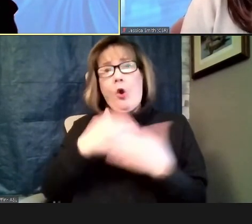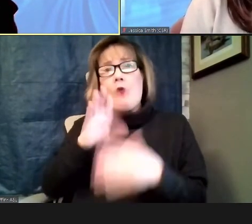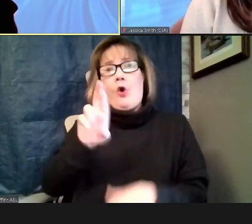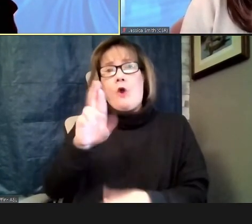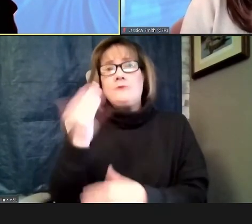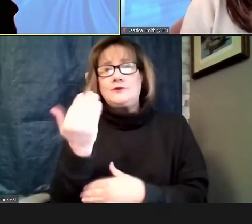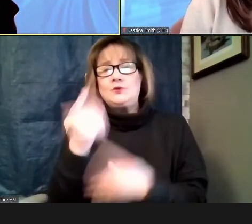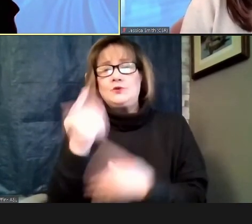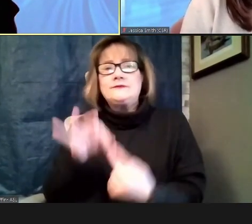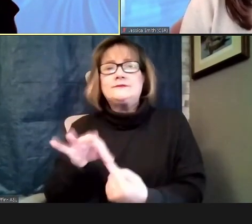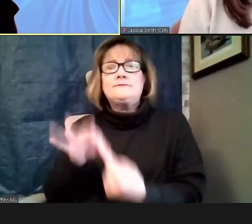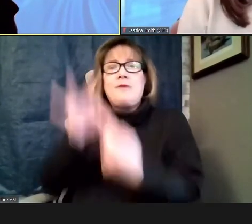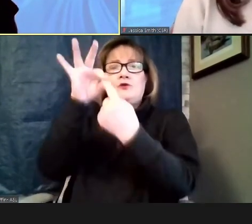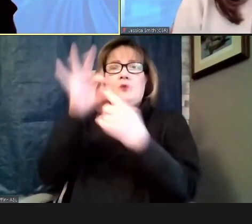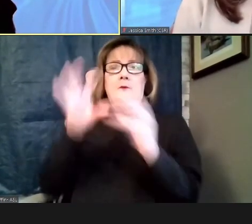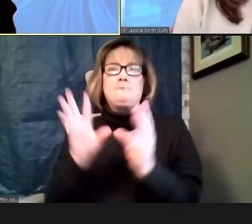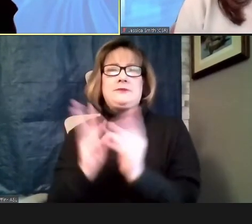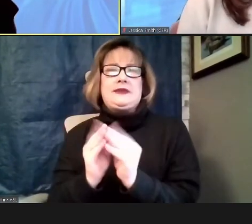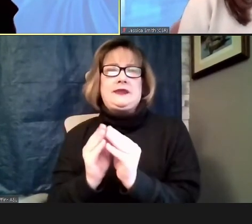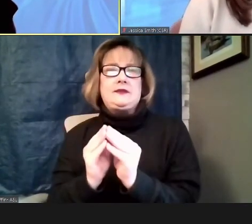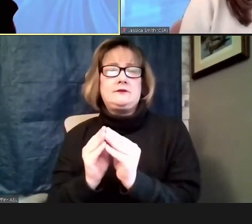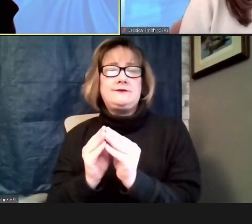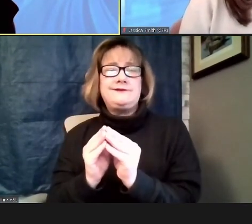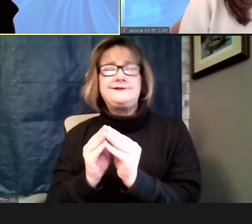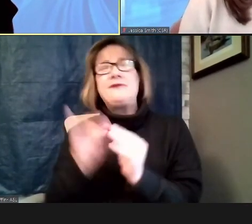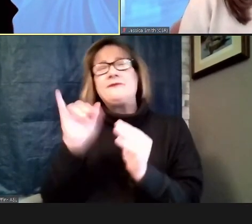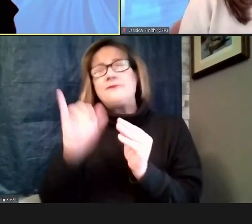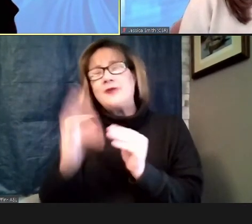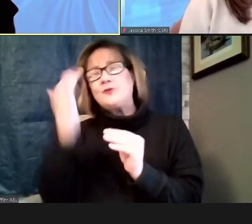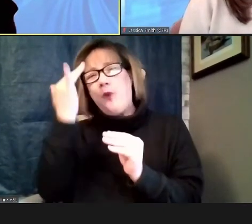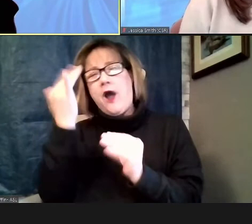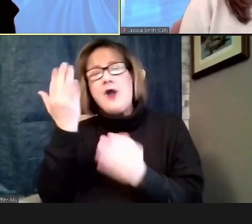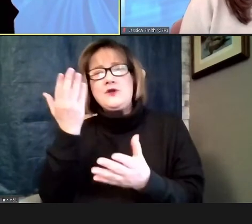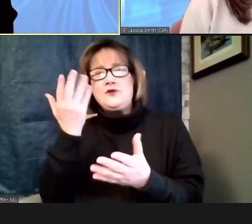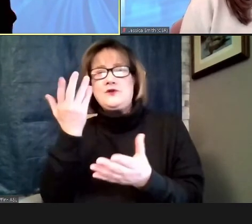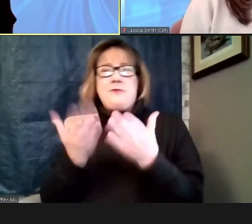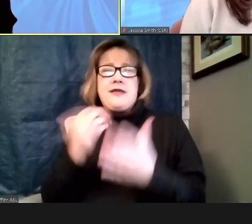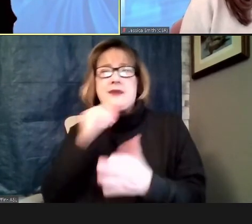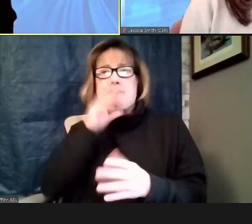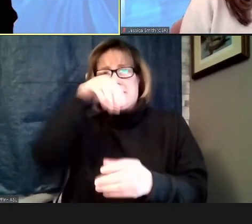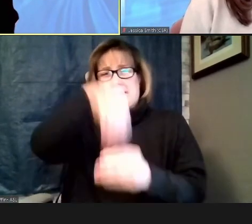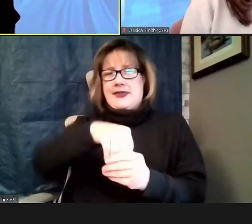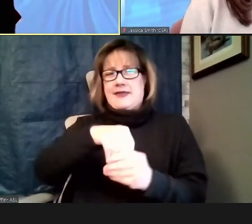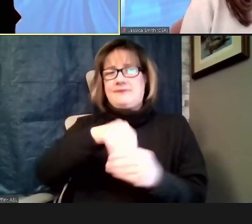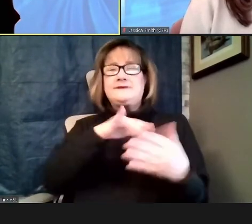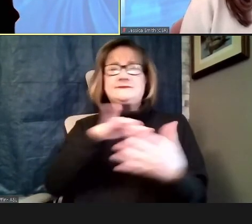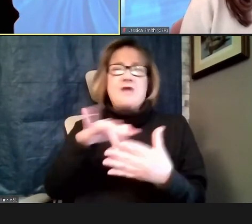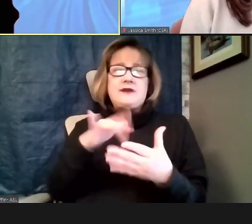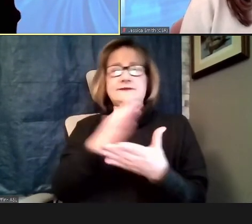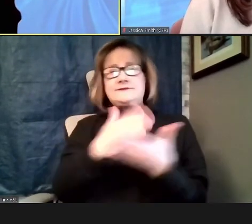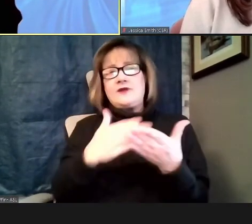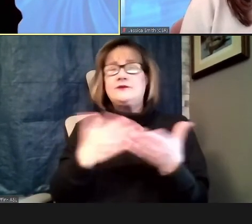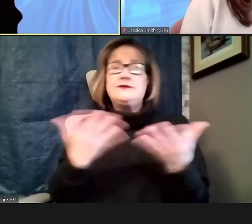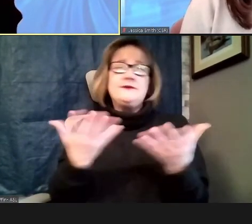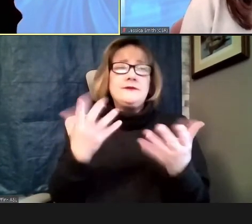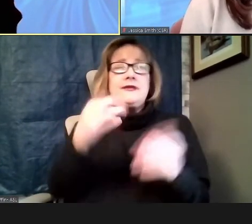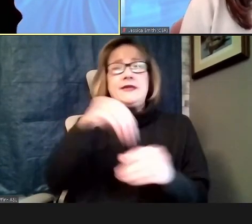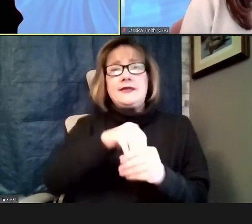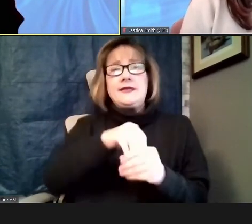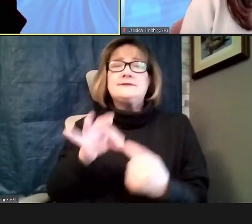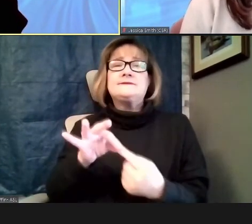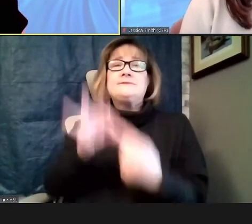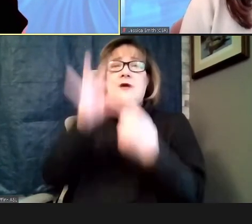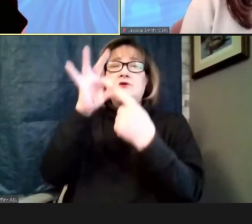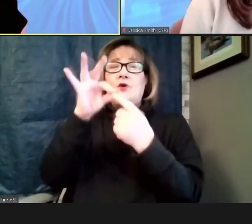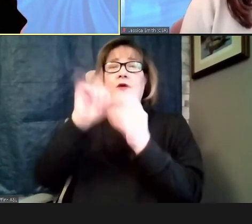a special meeting. So that's why you may not be in a study section. What you may be in is a special emphasis